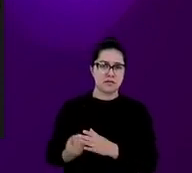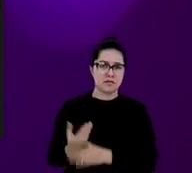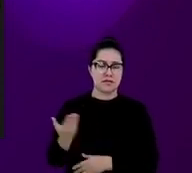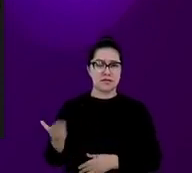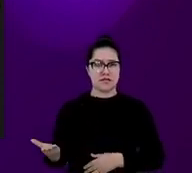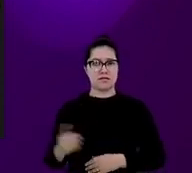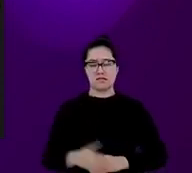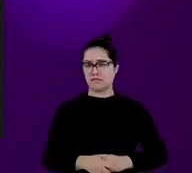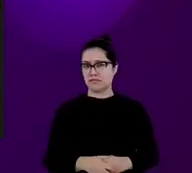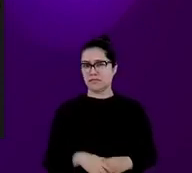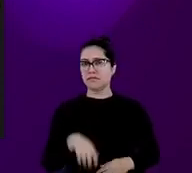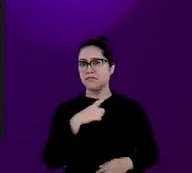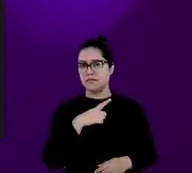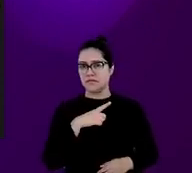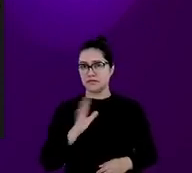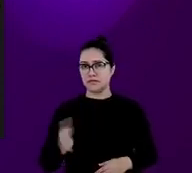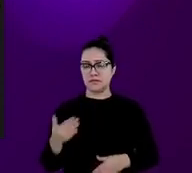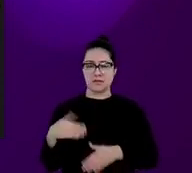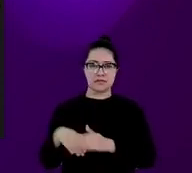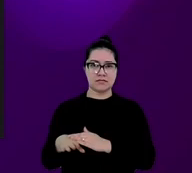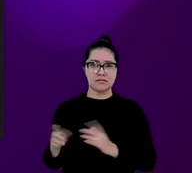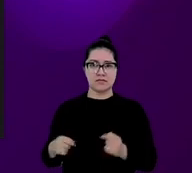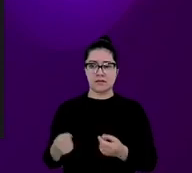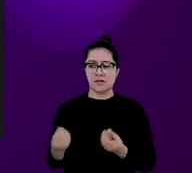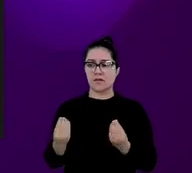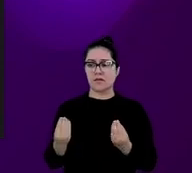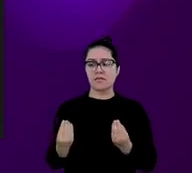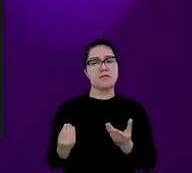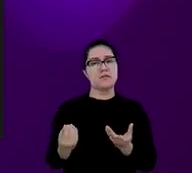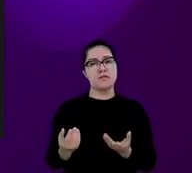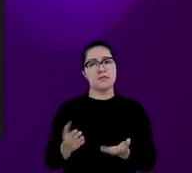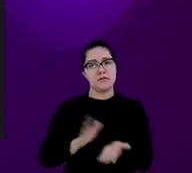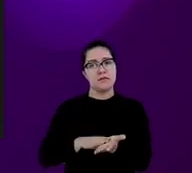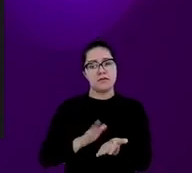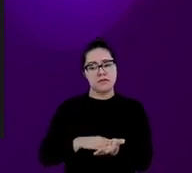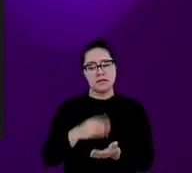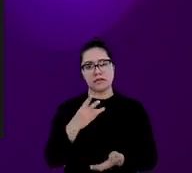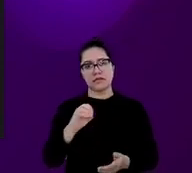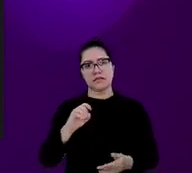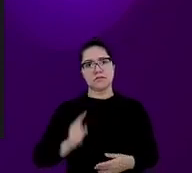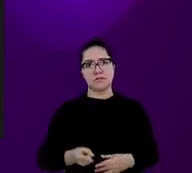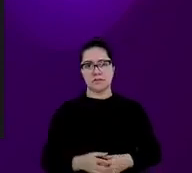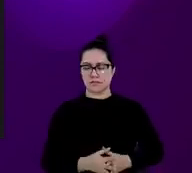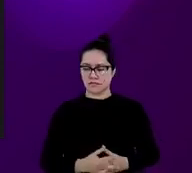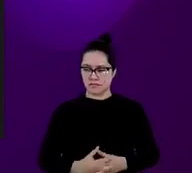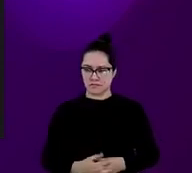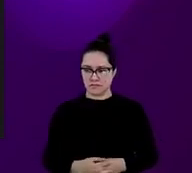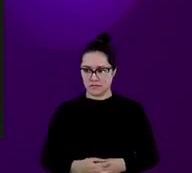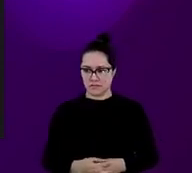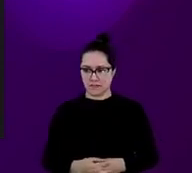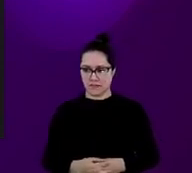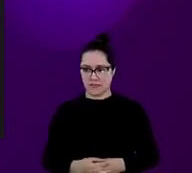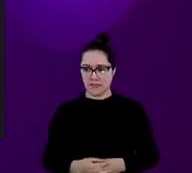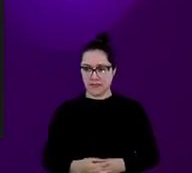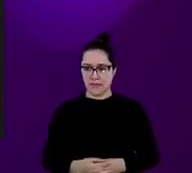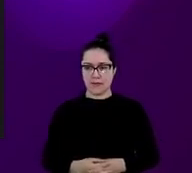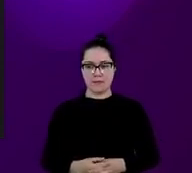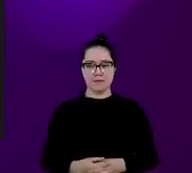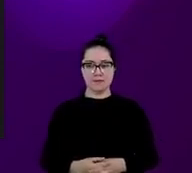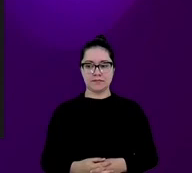sure. And I would like to ask you, I think we have more 5